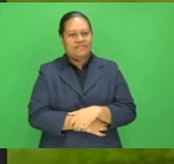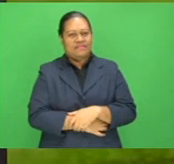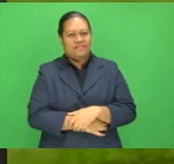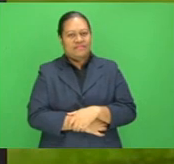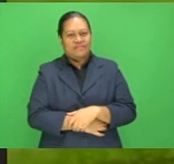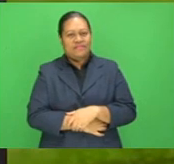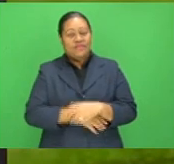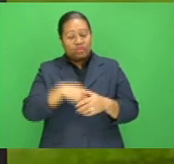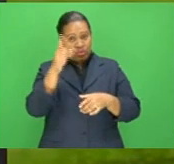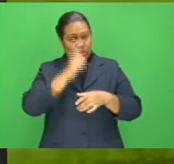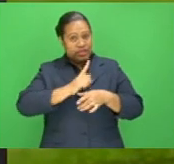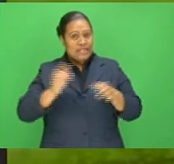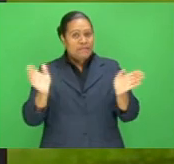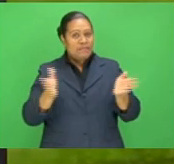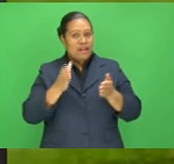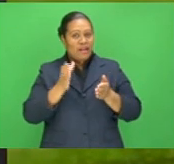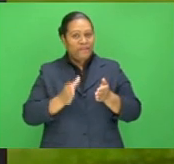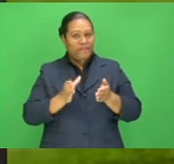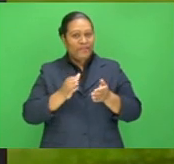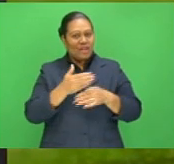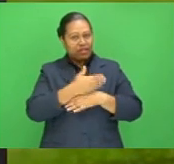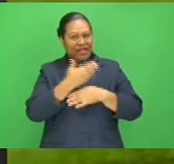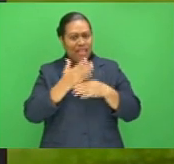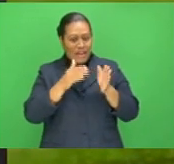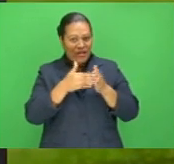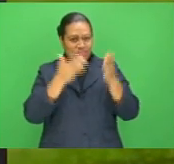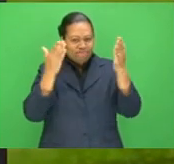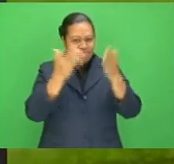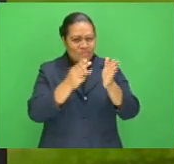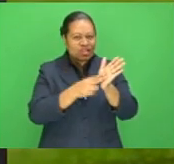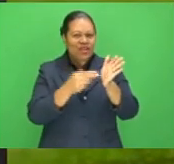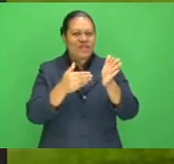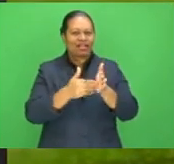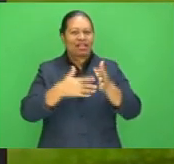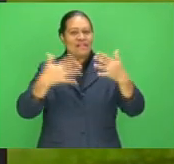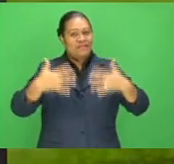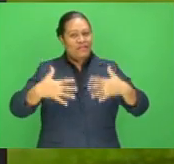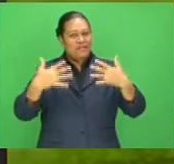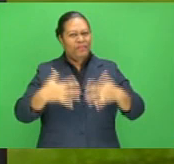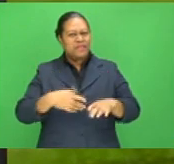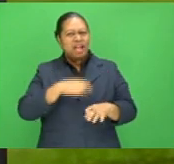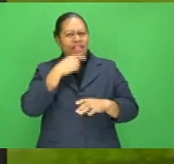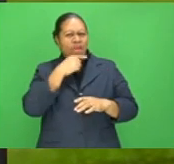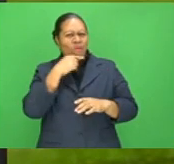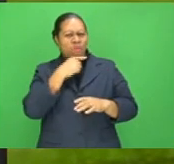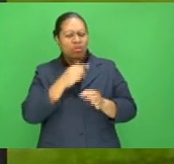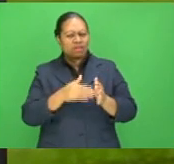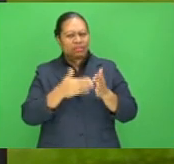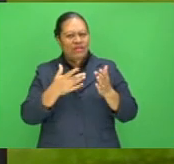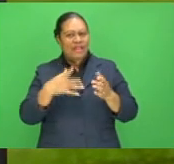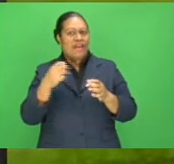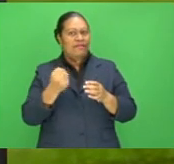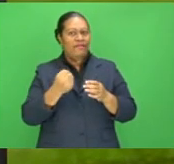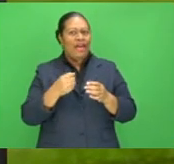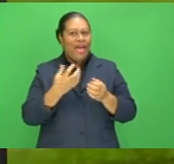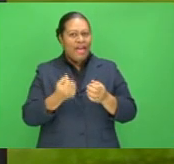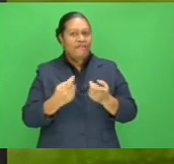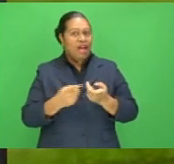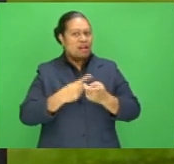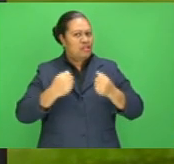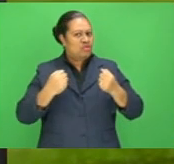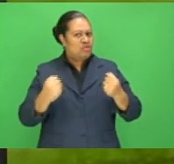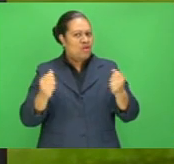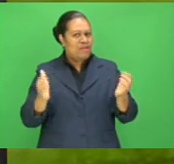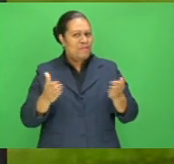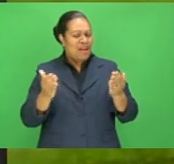In today's Play of the Day, we head off to Super Rugby Aotearoa, where Caleb Clark of the Blues had another blinder. This line break and pass